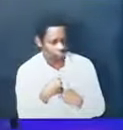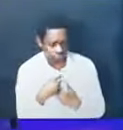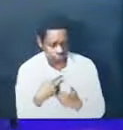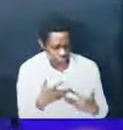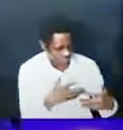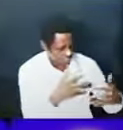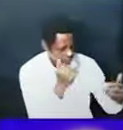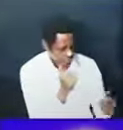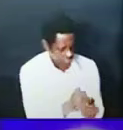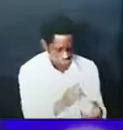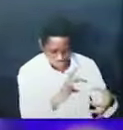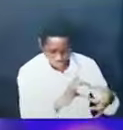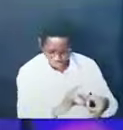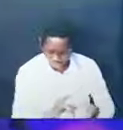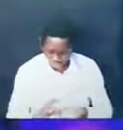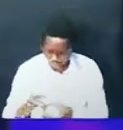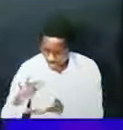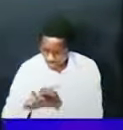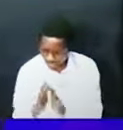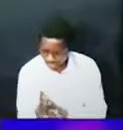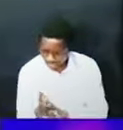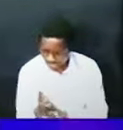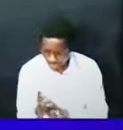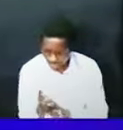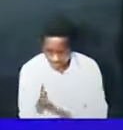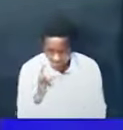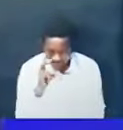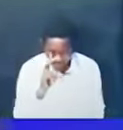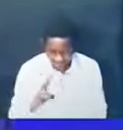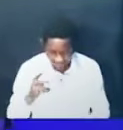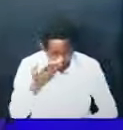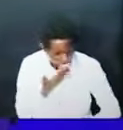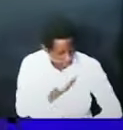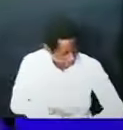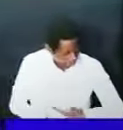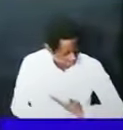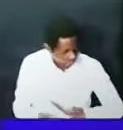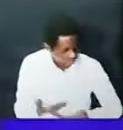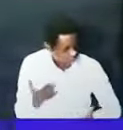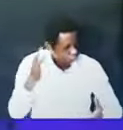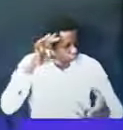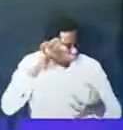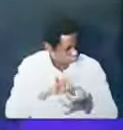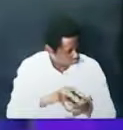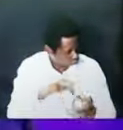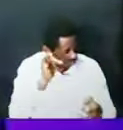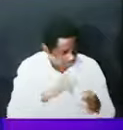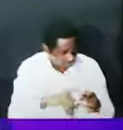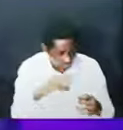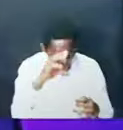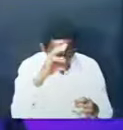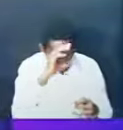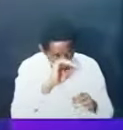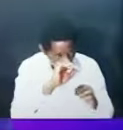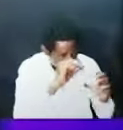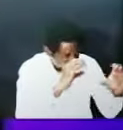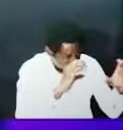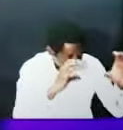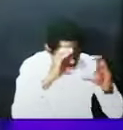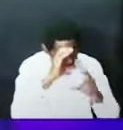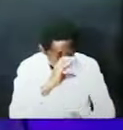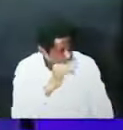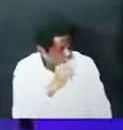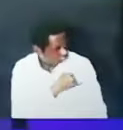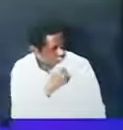birth. Ana bema obetumi enne sa obeye onyame esiesie yi ebetumi ananti